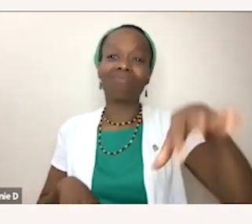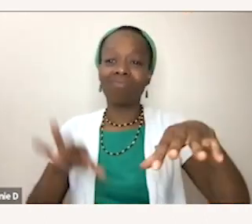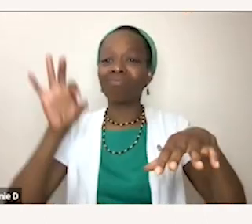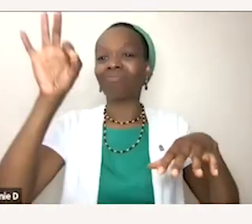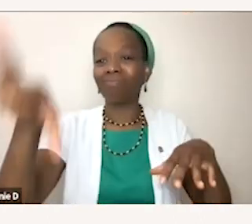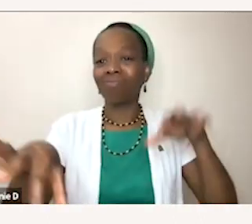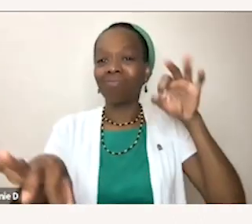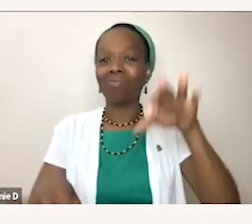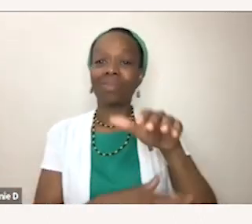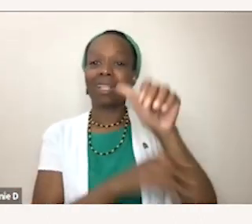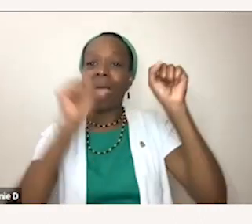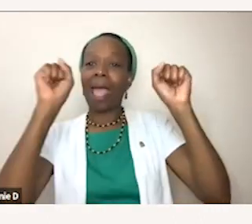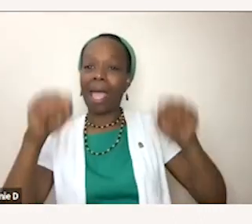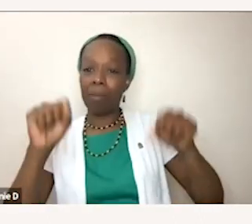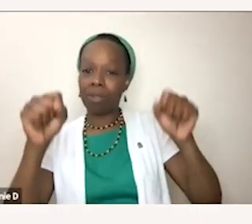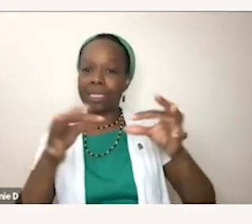language. So